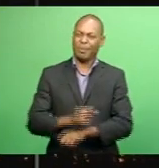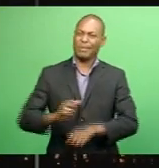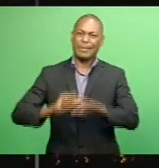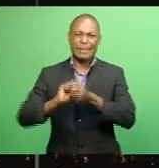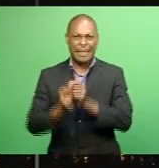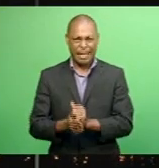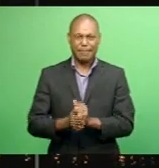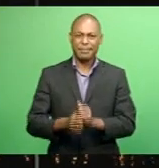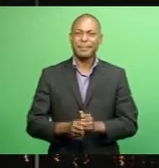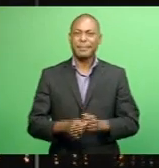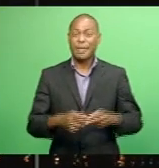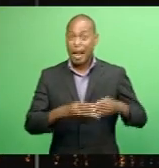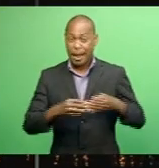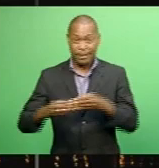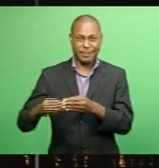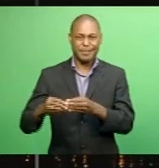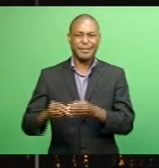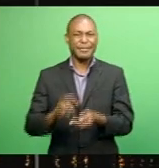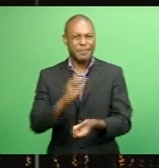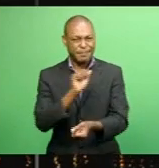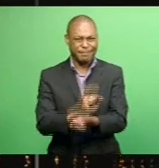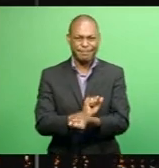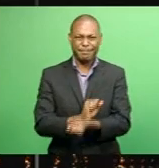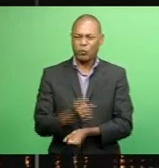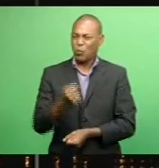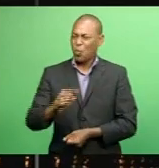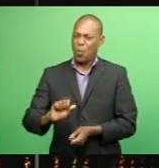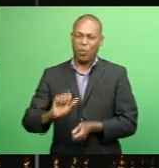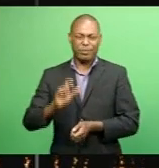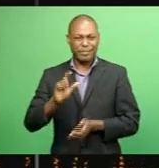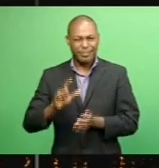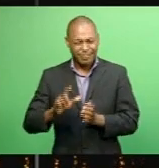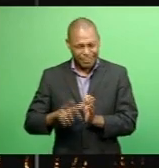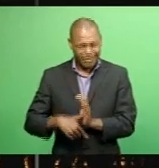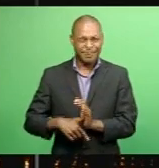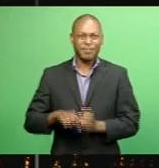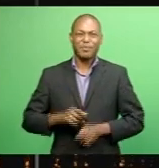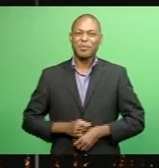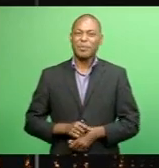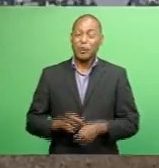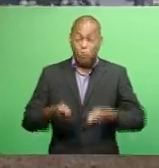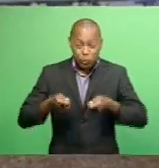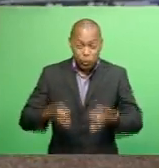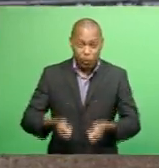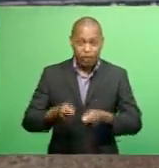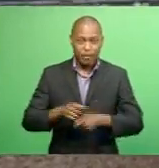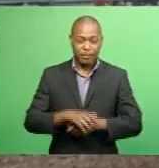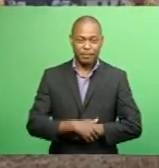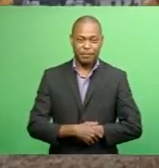leaving the Warden's side with no chance to cross the try line. Eleanor Rangevu has more.